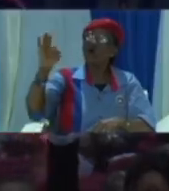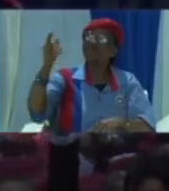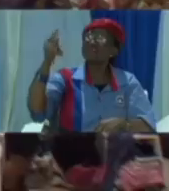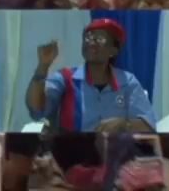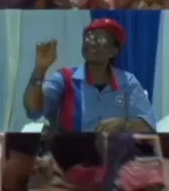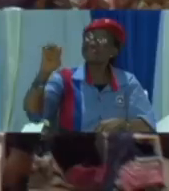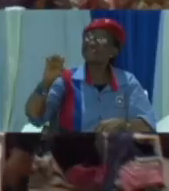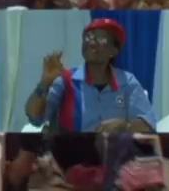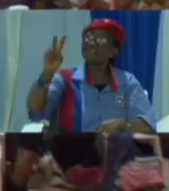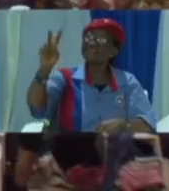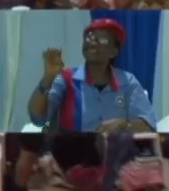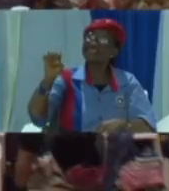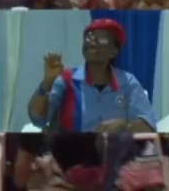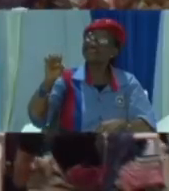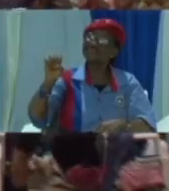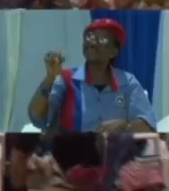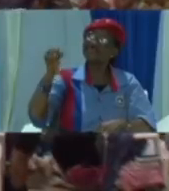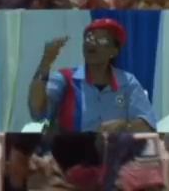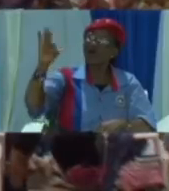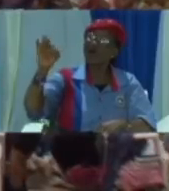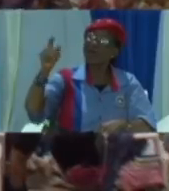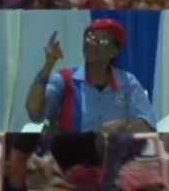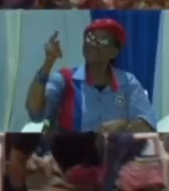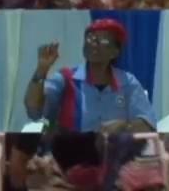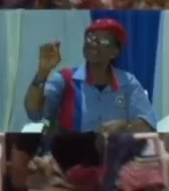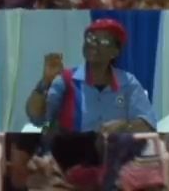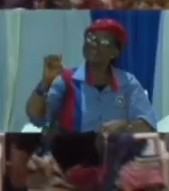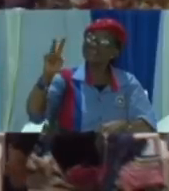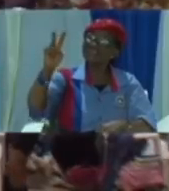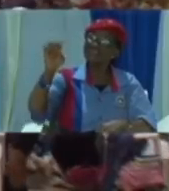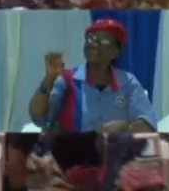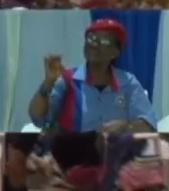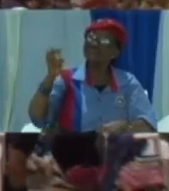Ale ni aisun titobi re.